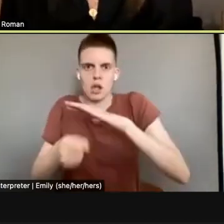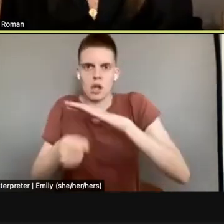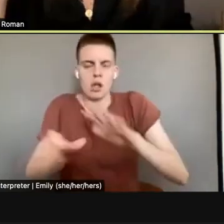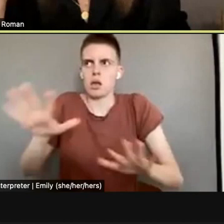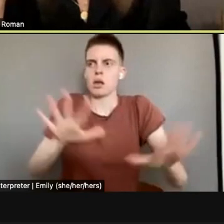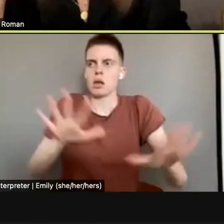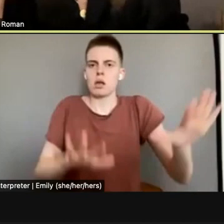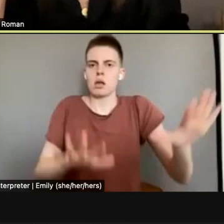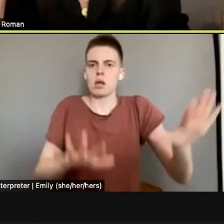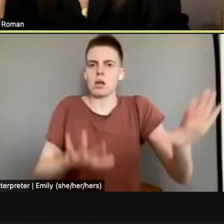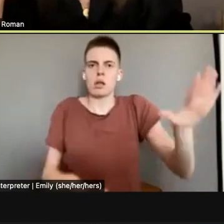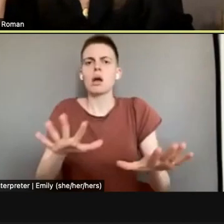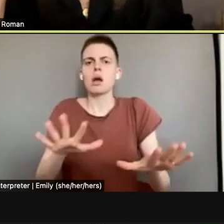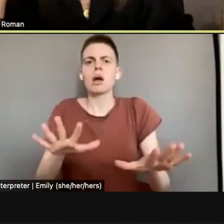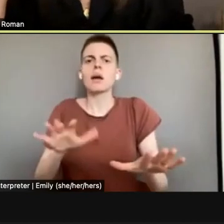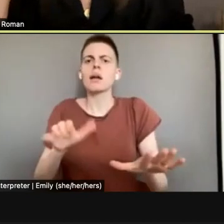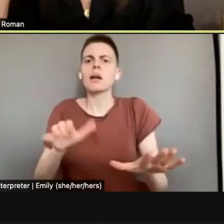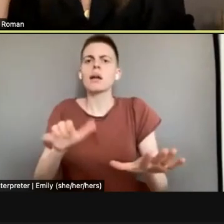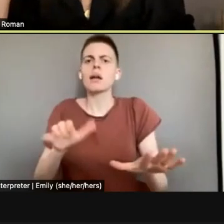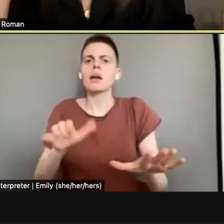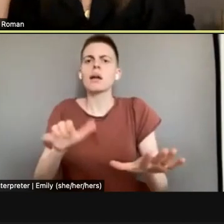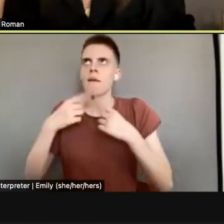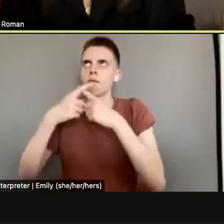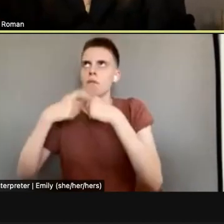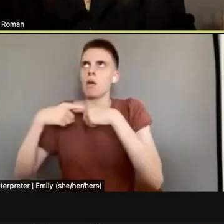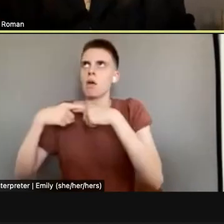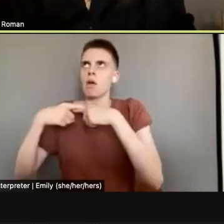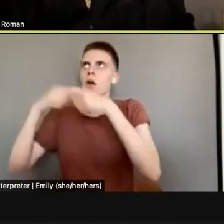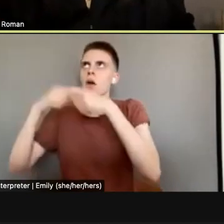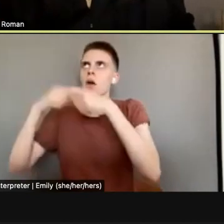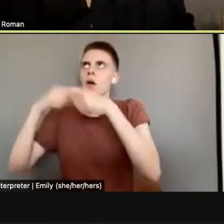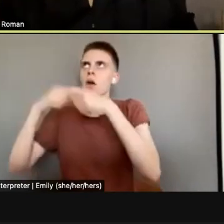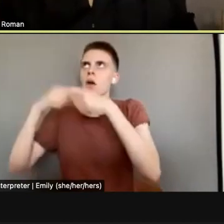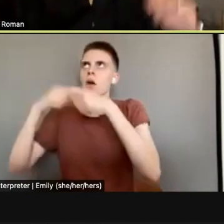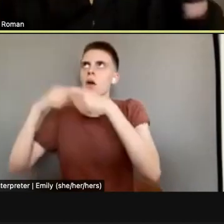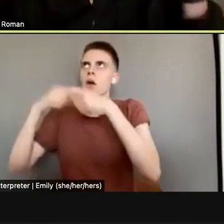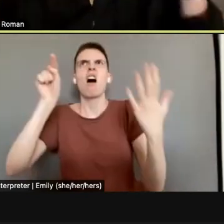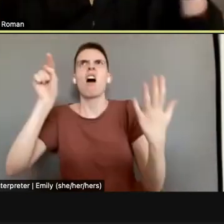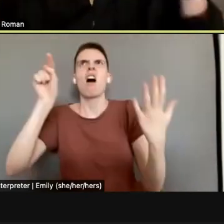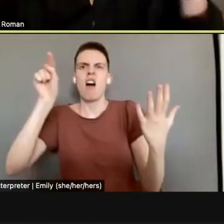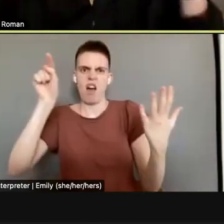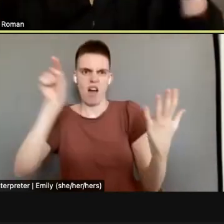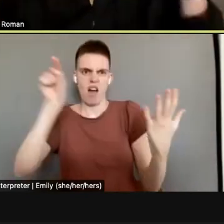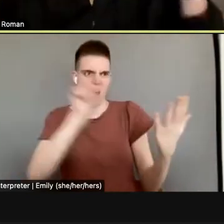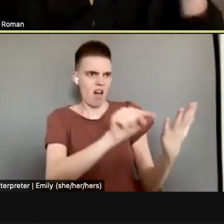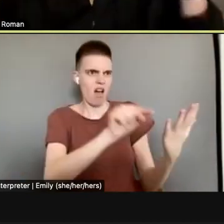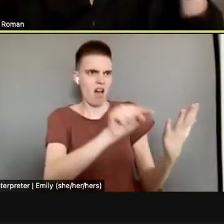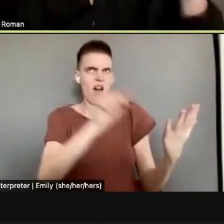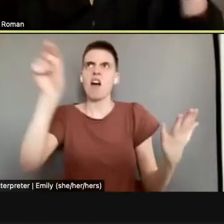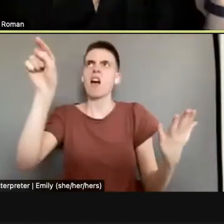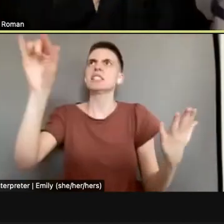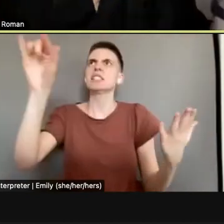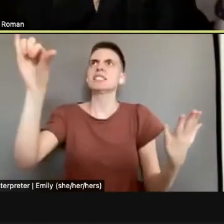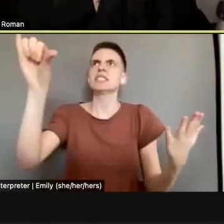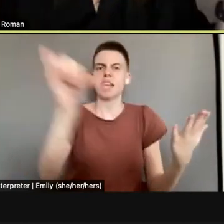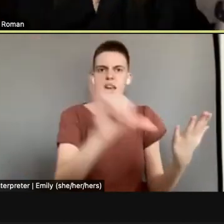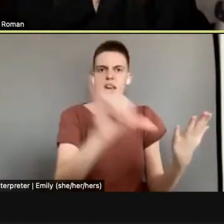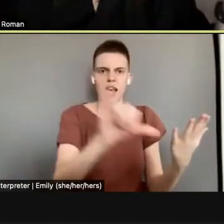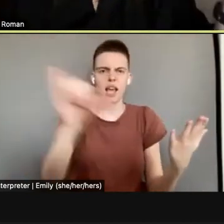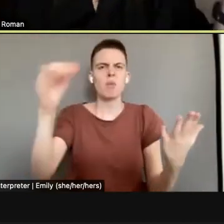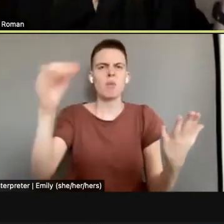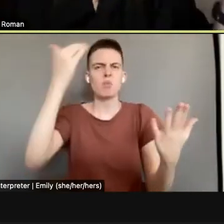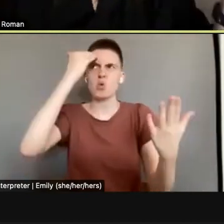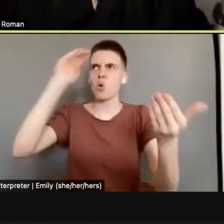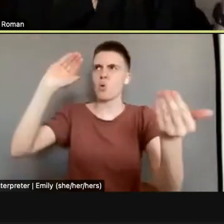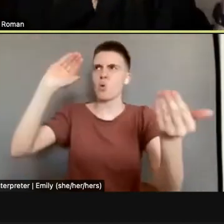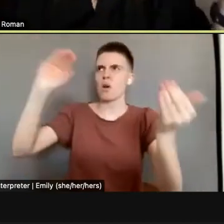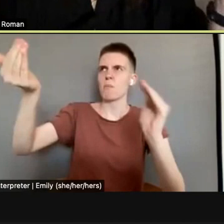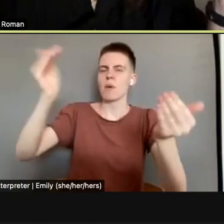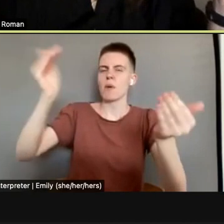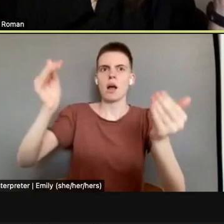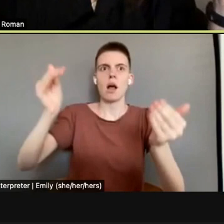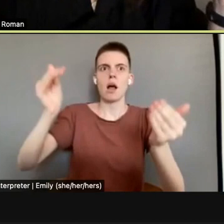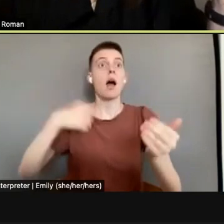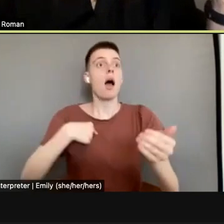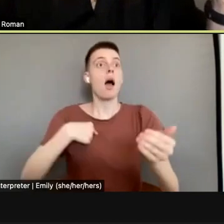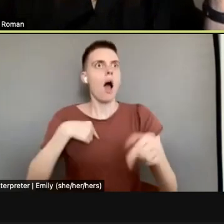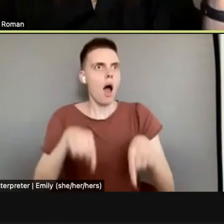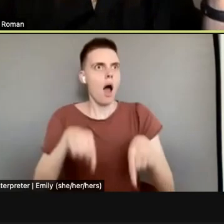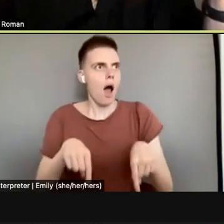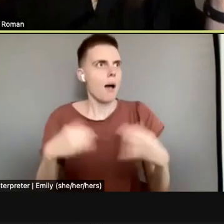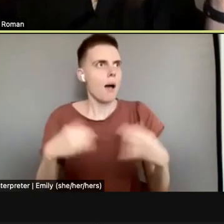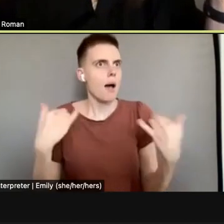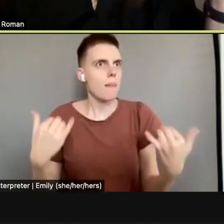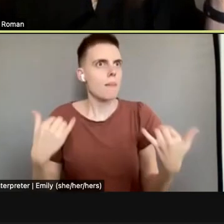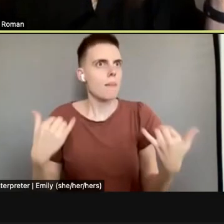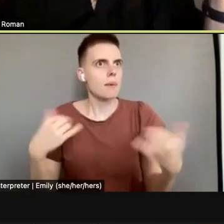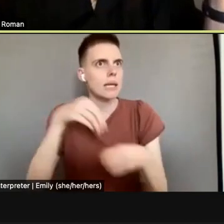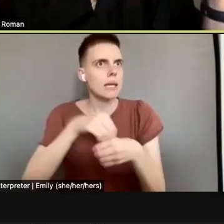have not built those visual schemes that give them that reference point and that comparative thought to say, okay, I